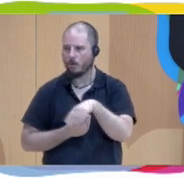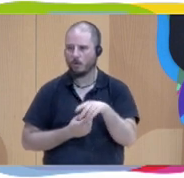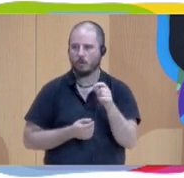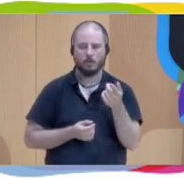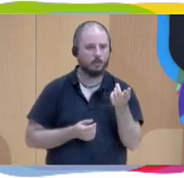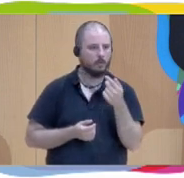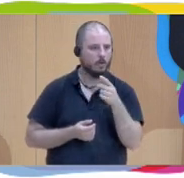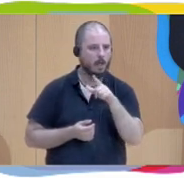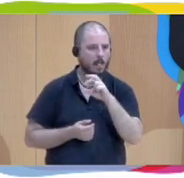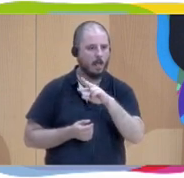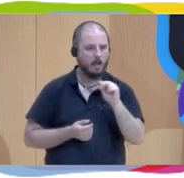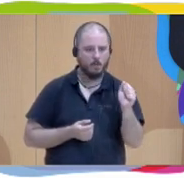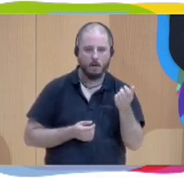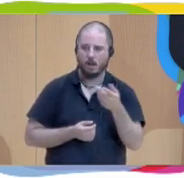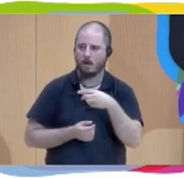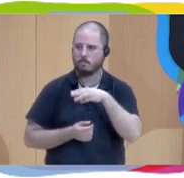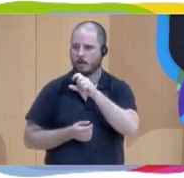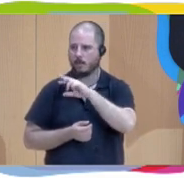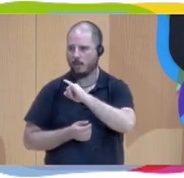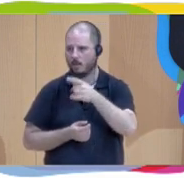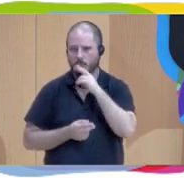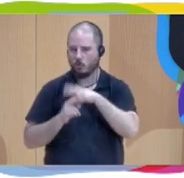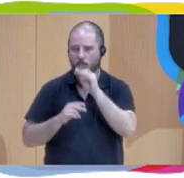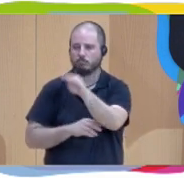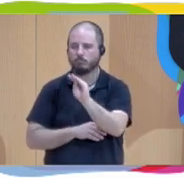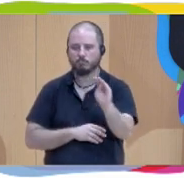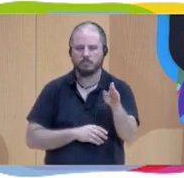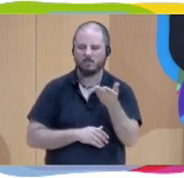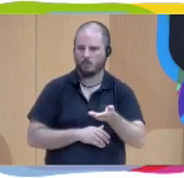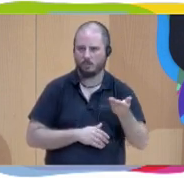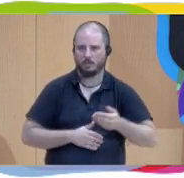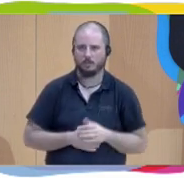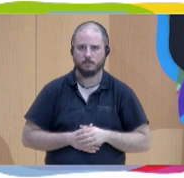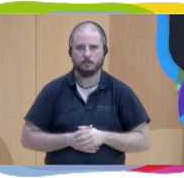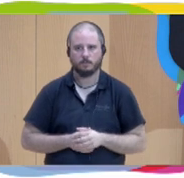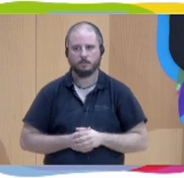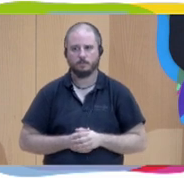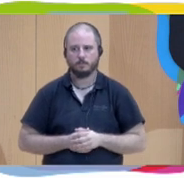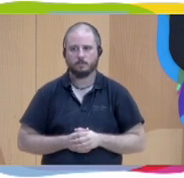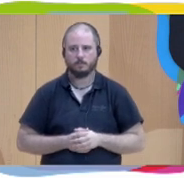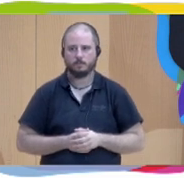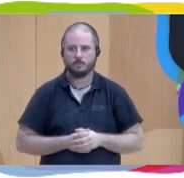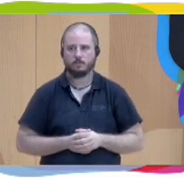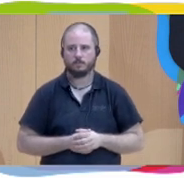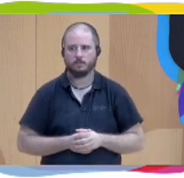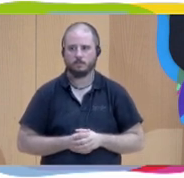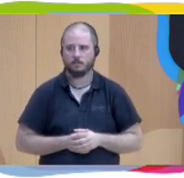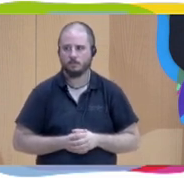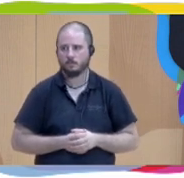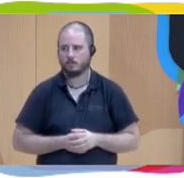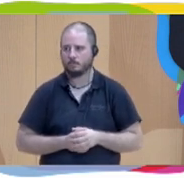Patricia, Jesus. It's good to have a connection also in that way.